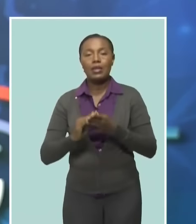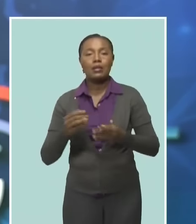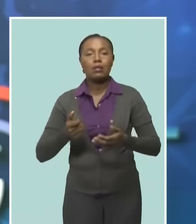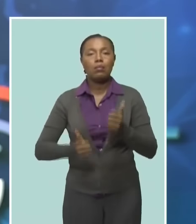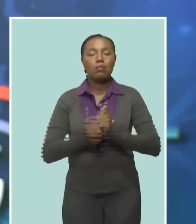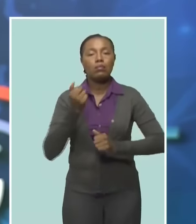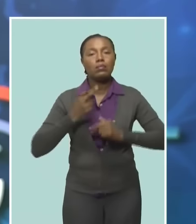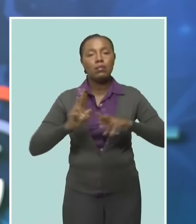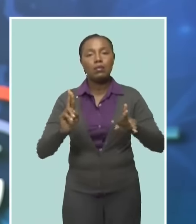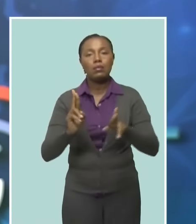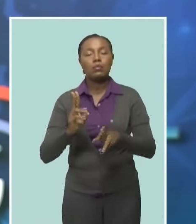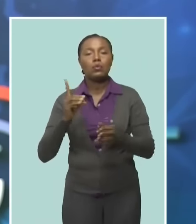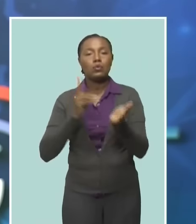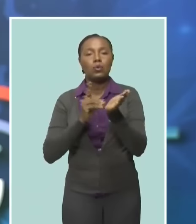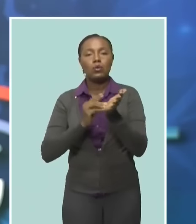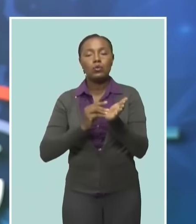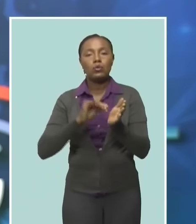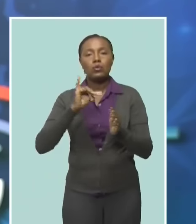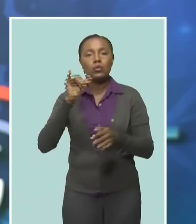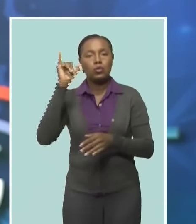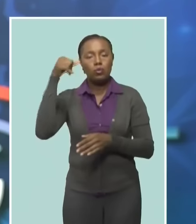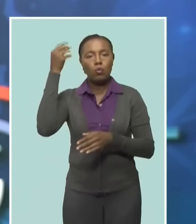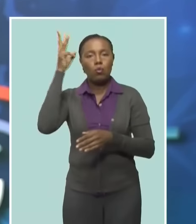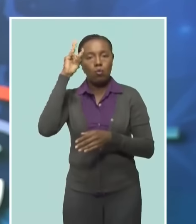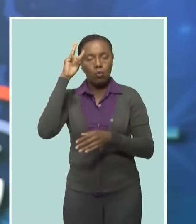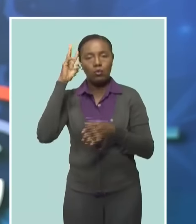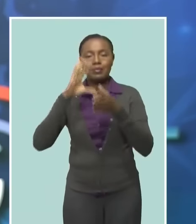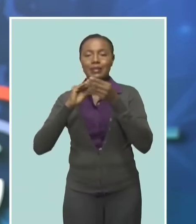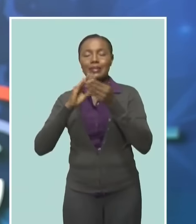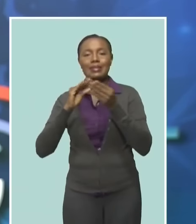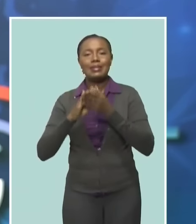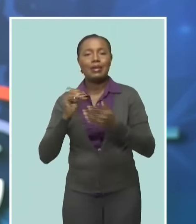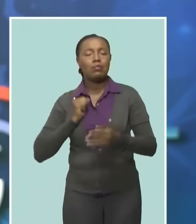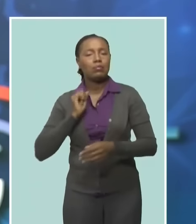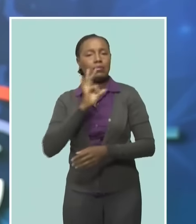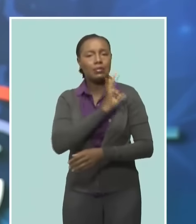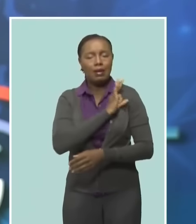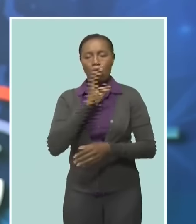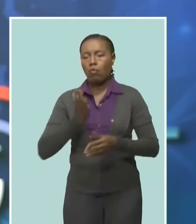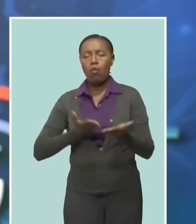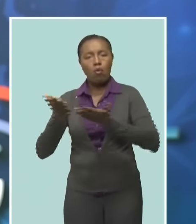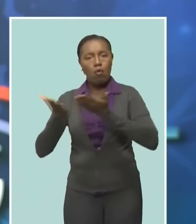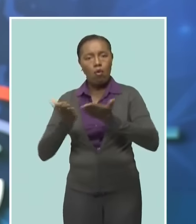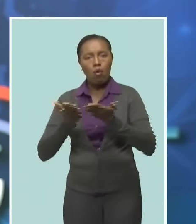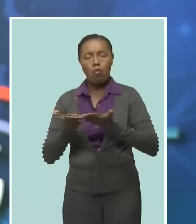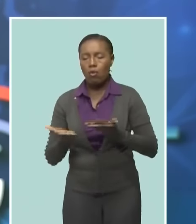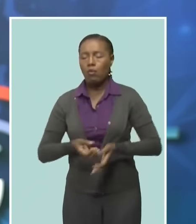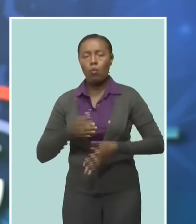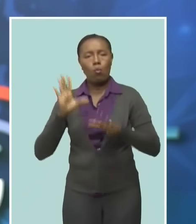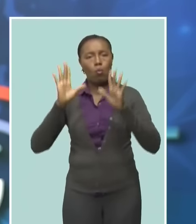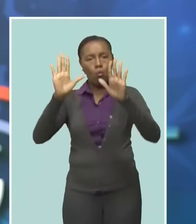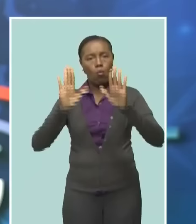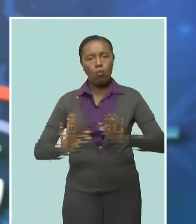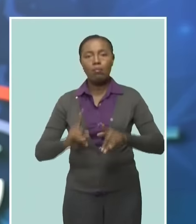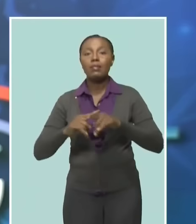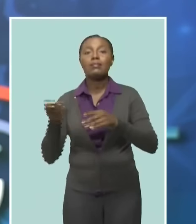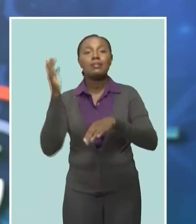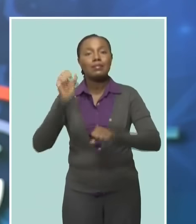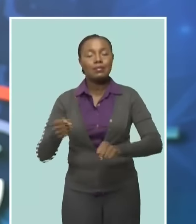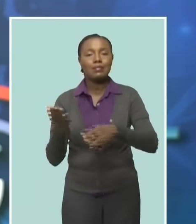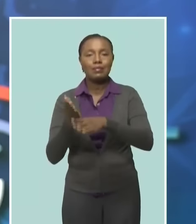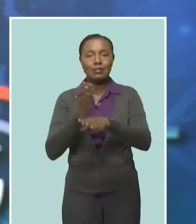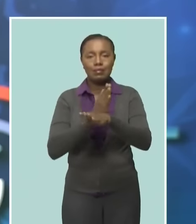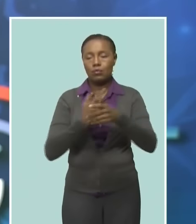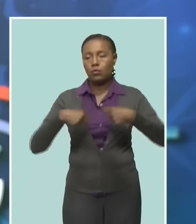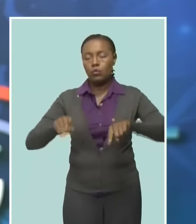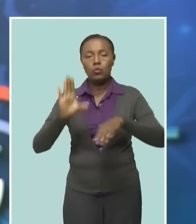Honourable Jerome Walcott, who adds that while staff has delivered sterling service, better can be done. He was speaking during a